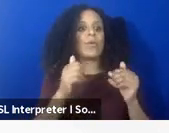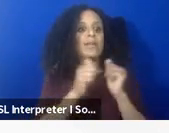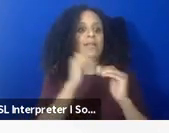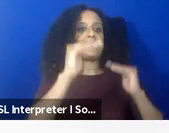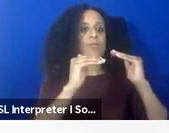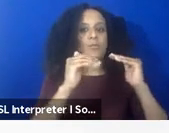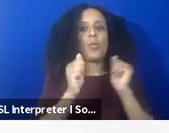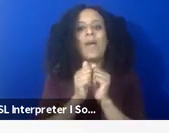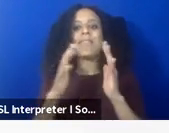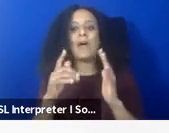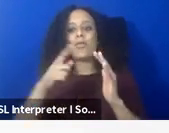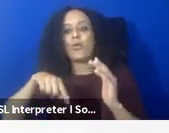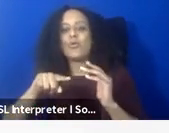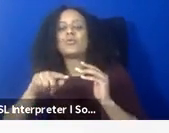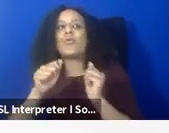diabetes.